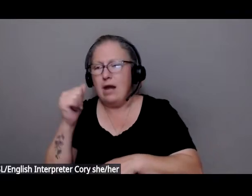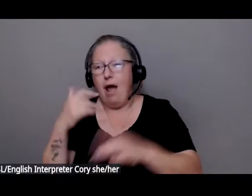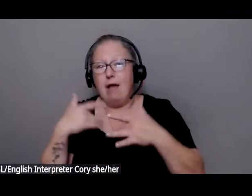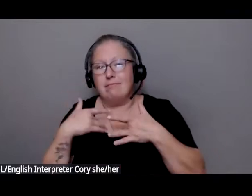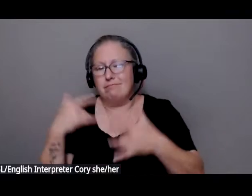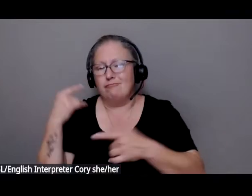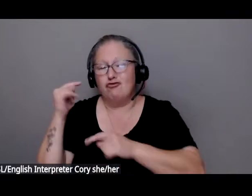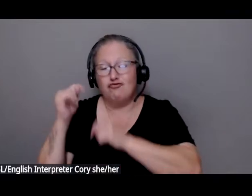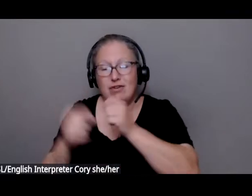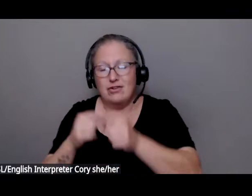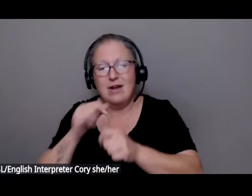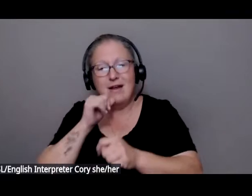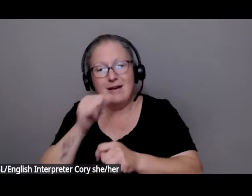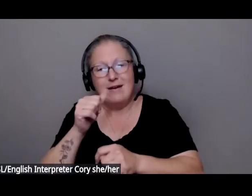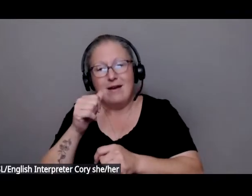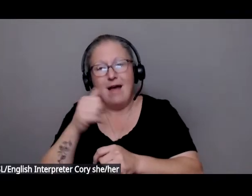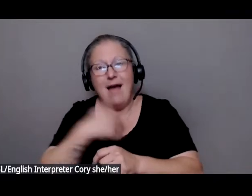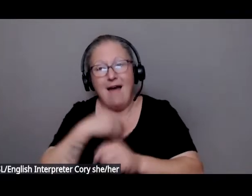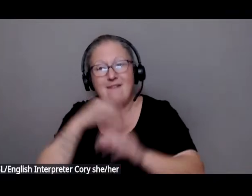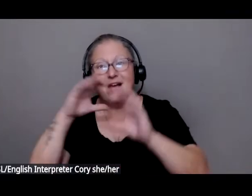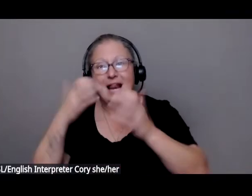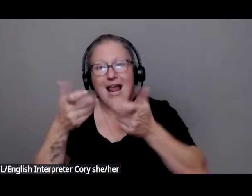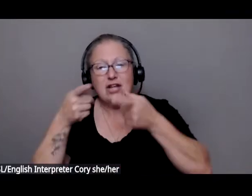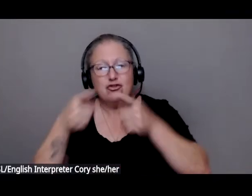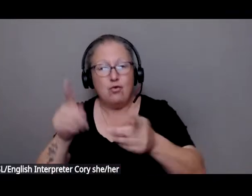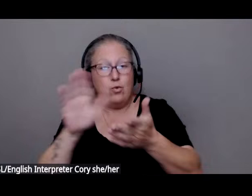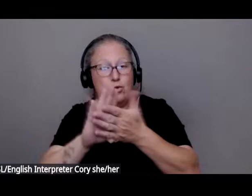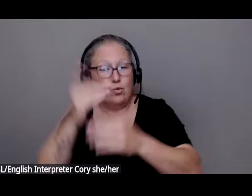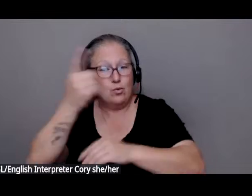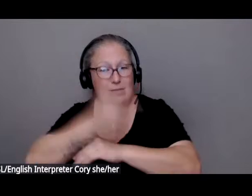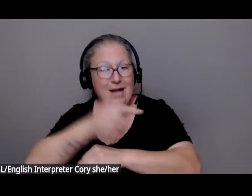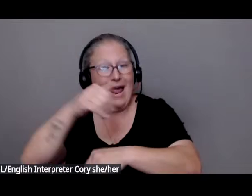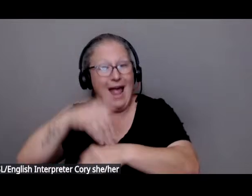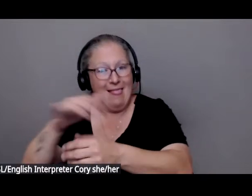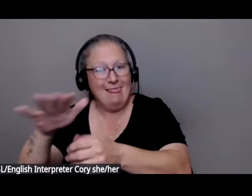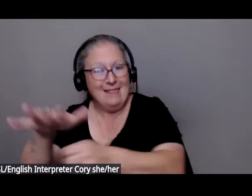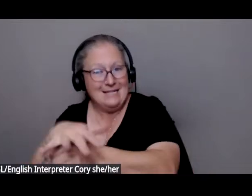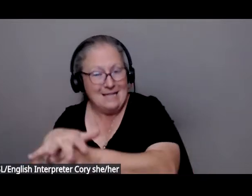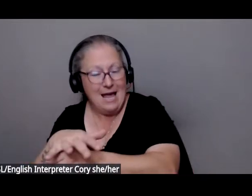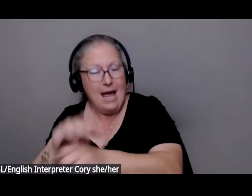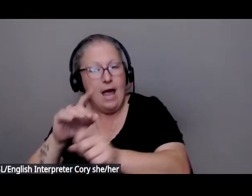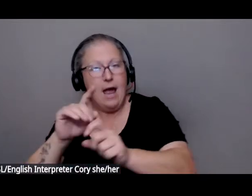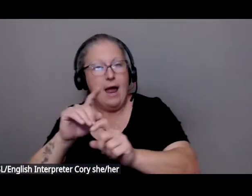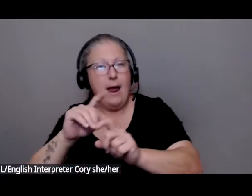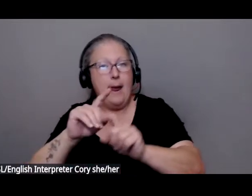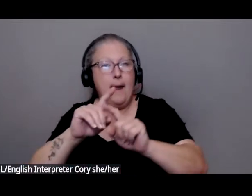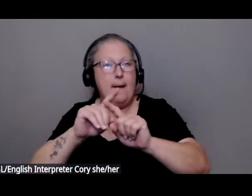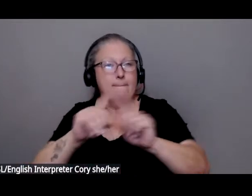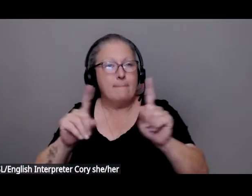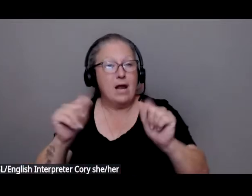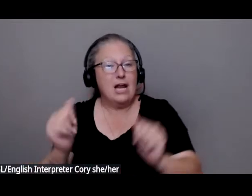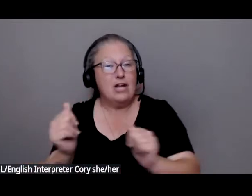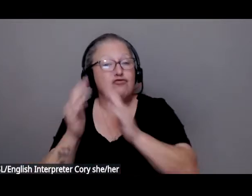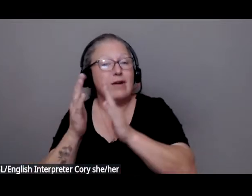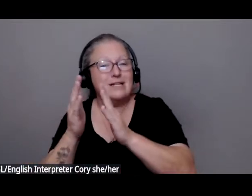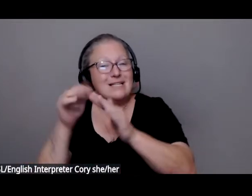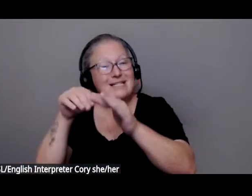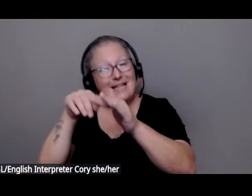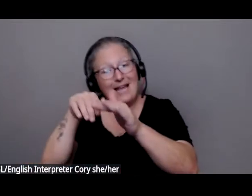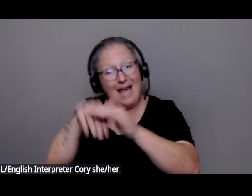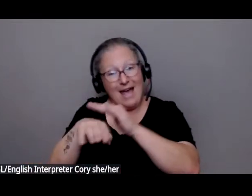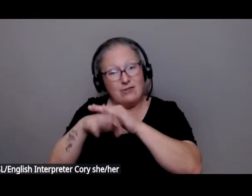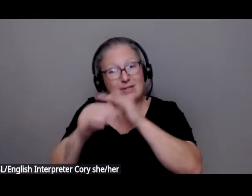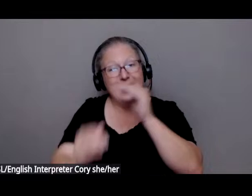to not have a class during the school day at the site, but it does address the access and